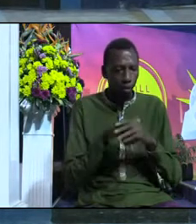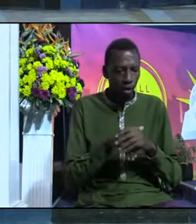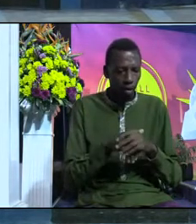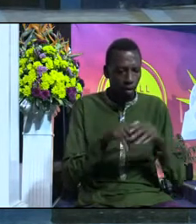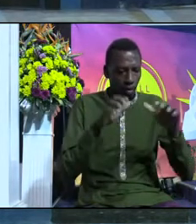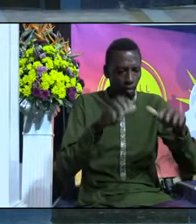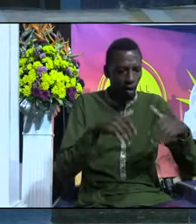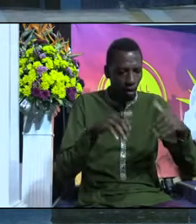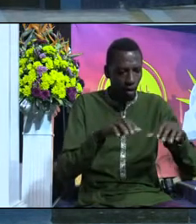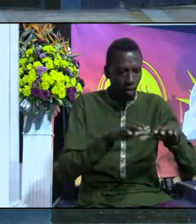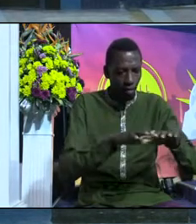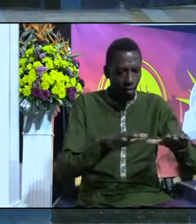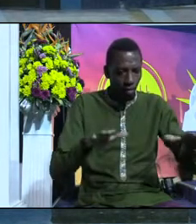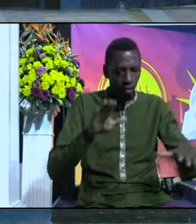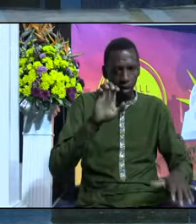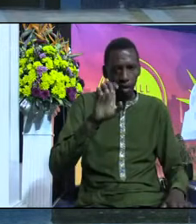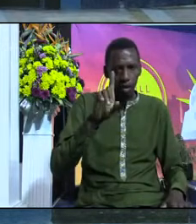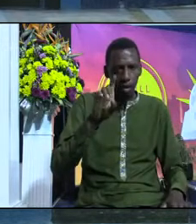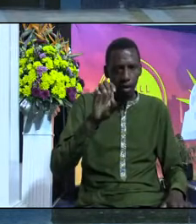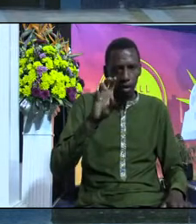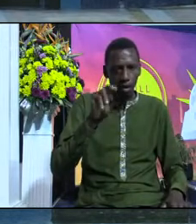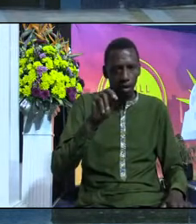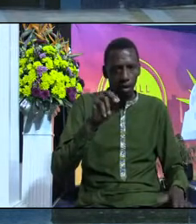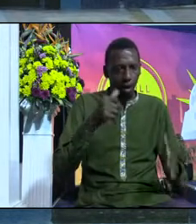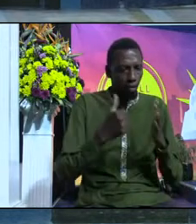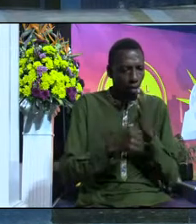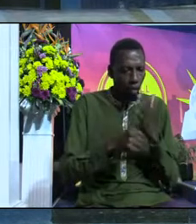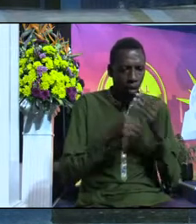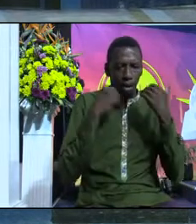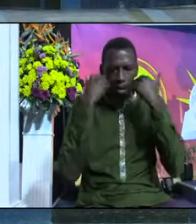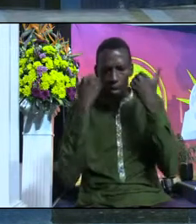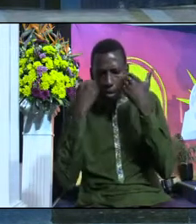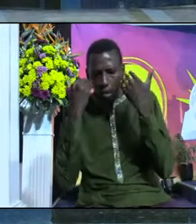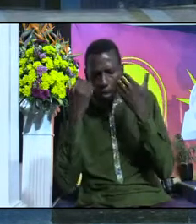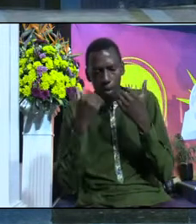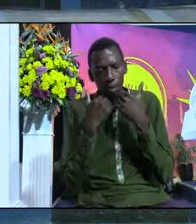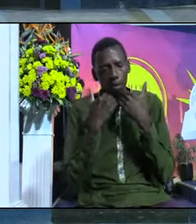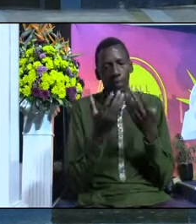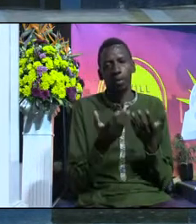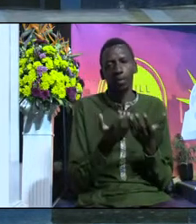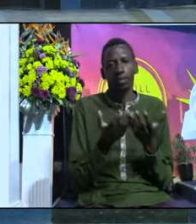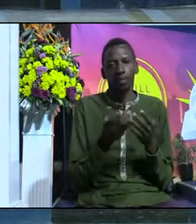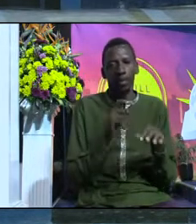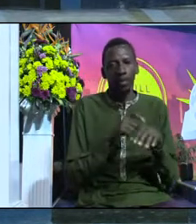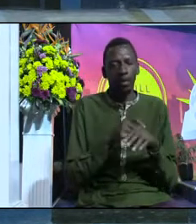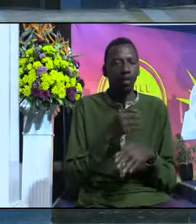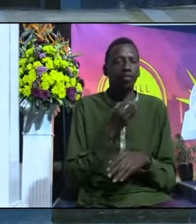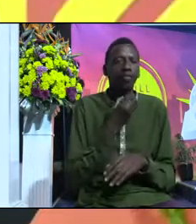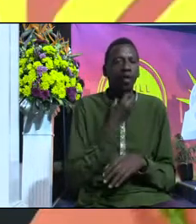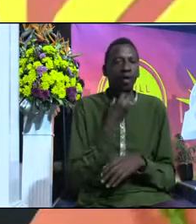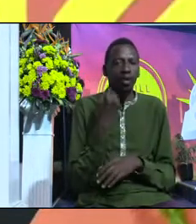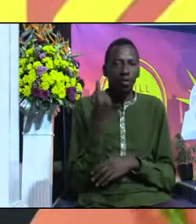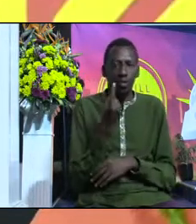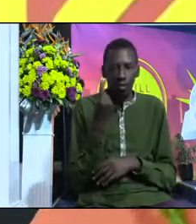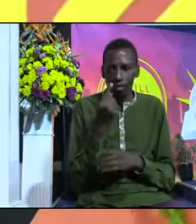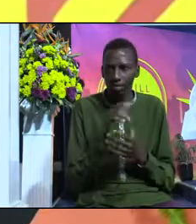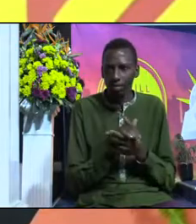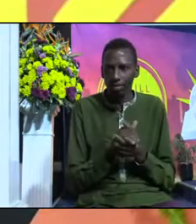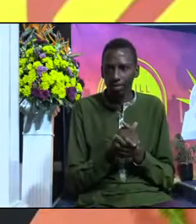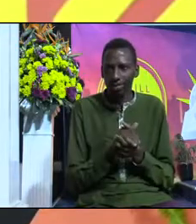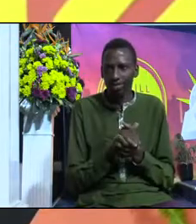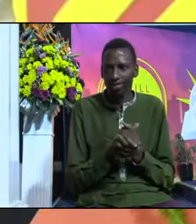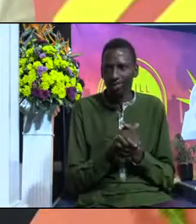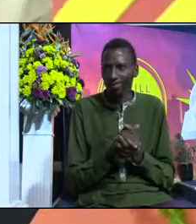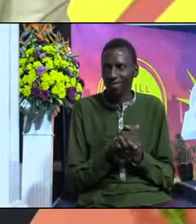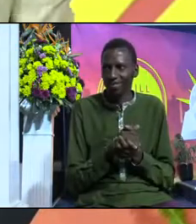garden when Adam was alone. There was no disagreement in the garden.